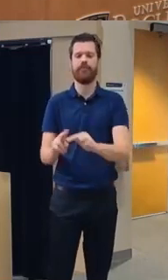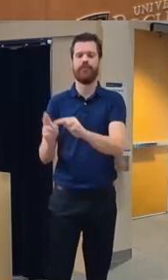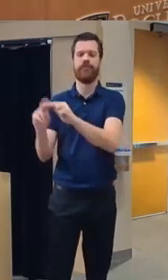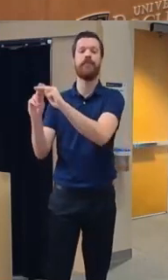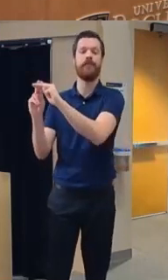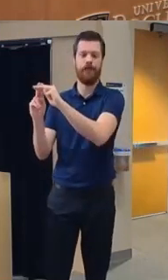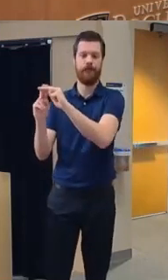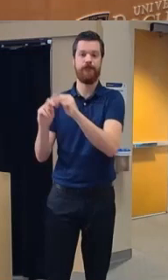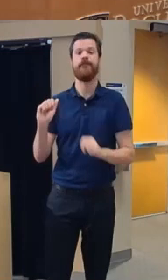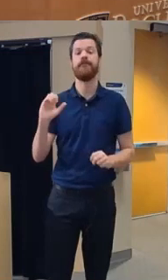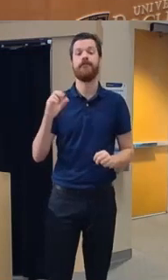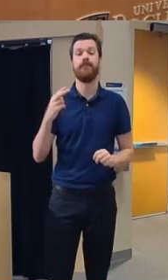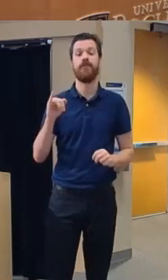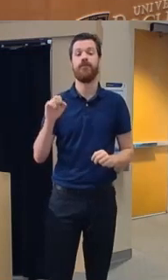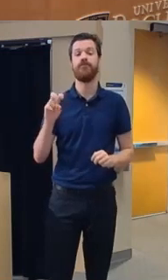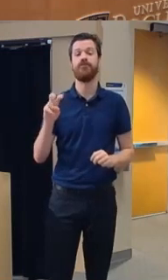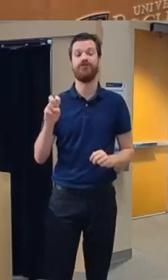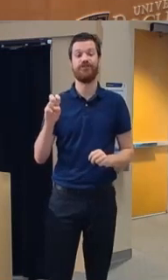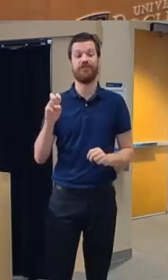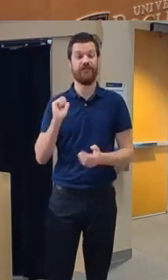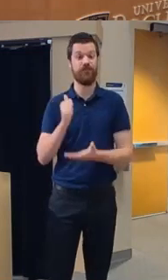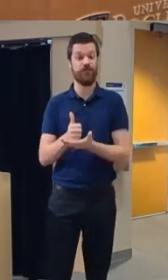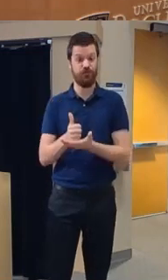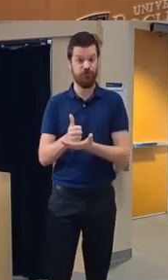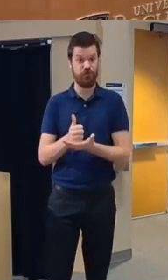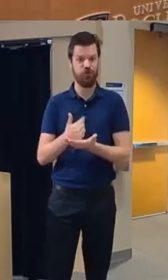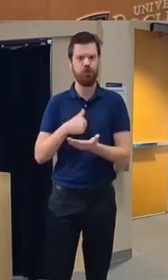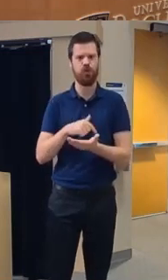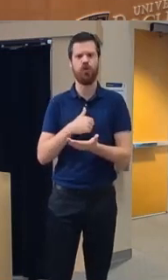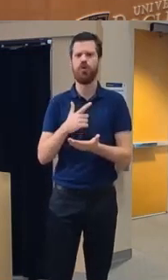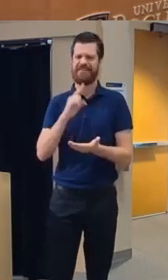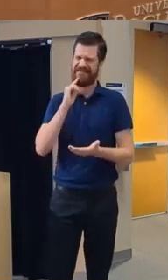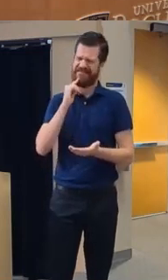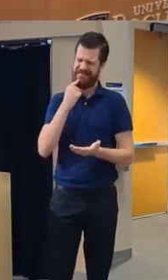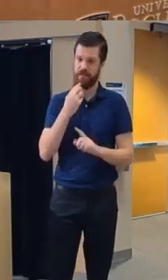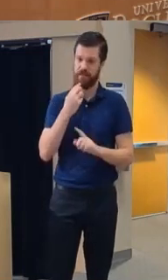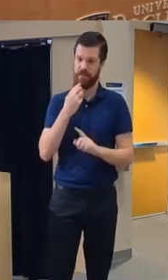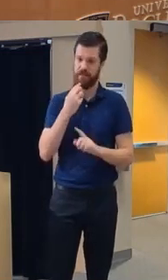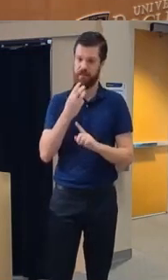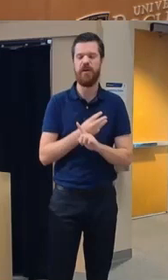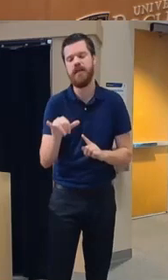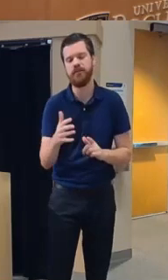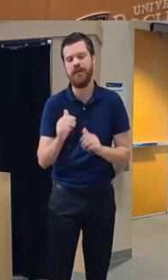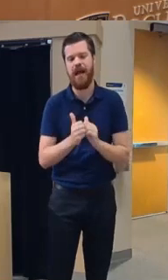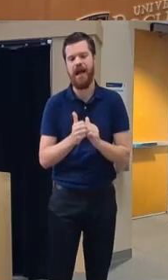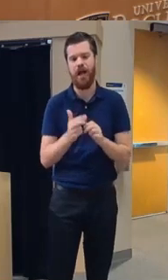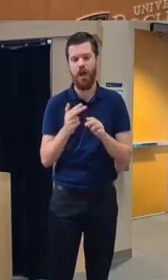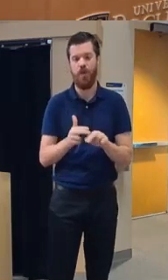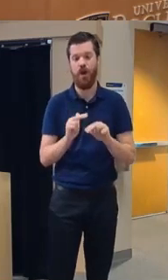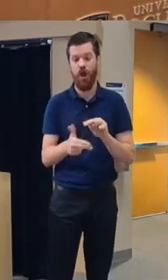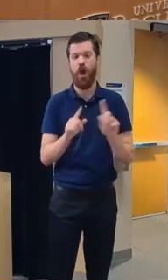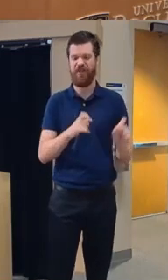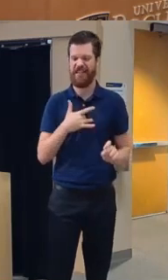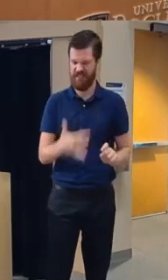we designed the Achieve intervention, we were very intense for the first 6 months because that's how weight loss